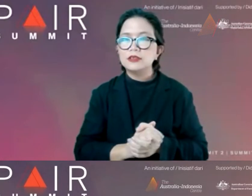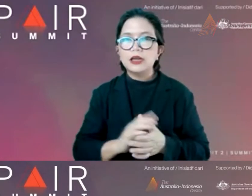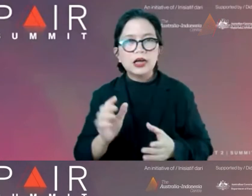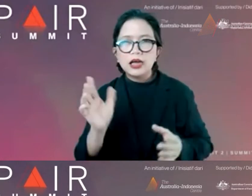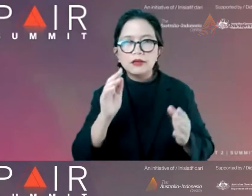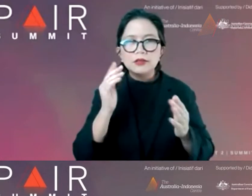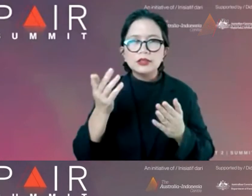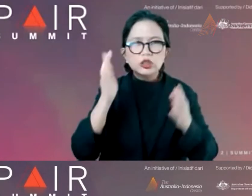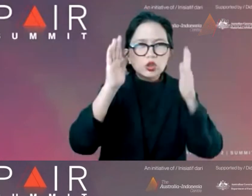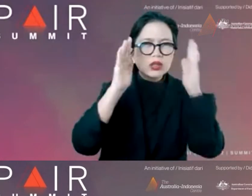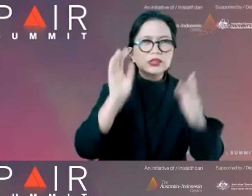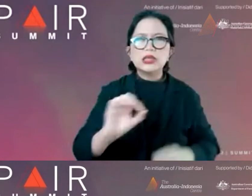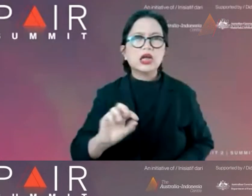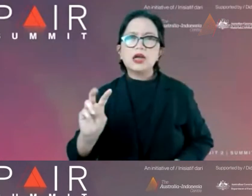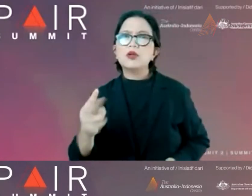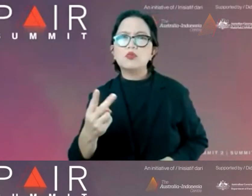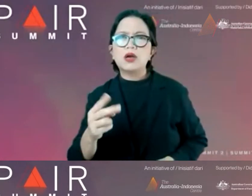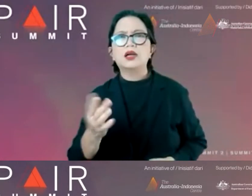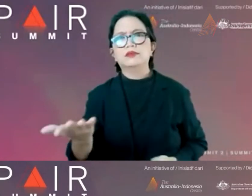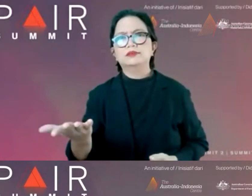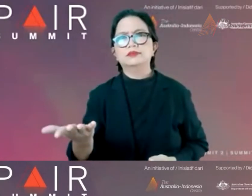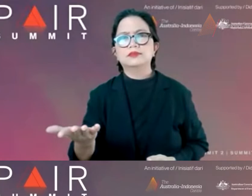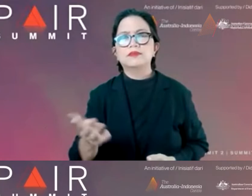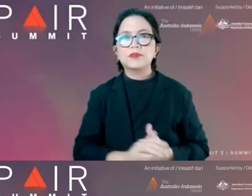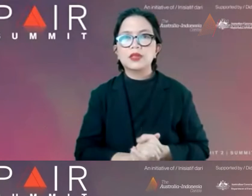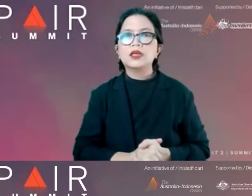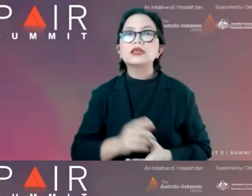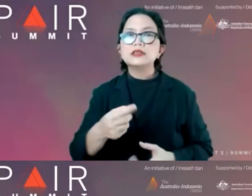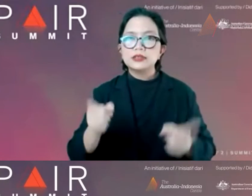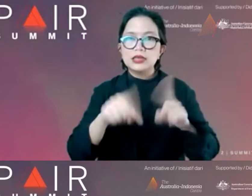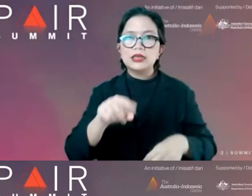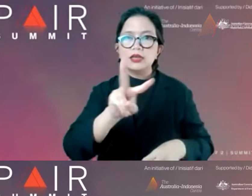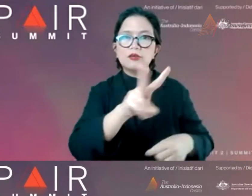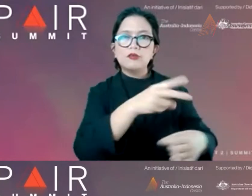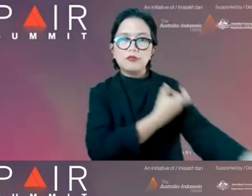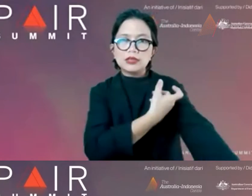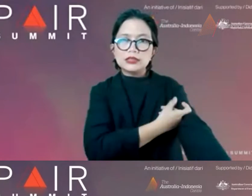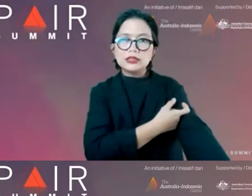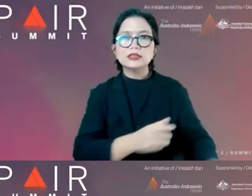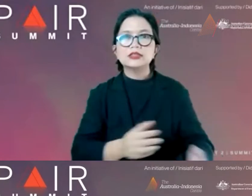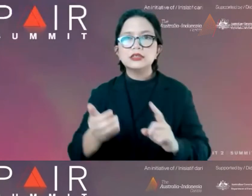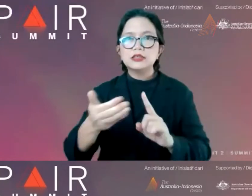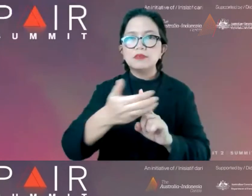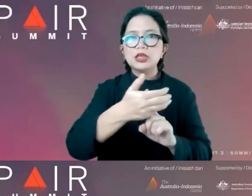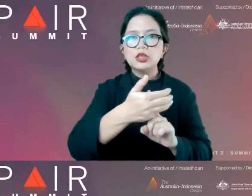the vaccinations protects you to get a severe situation once you get infection from COVID-19.